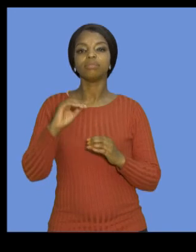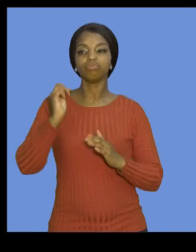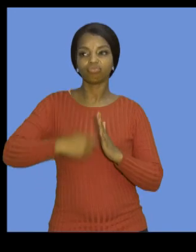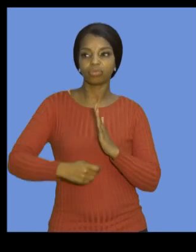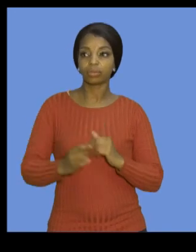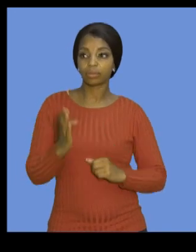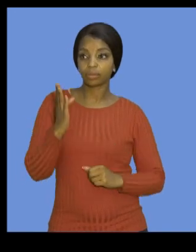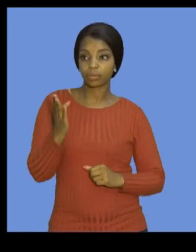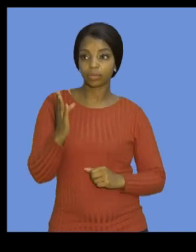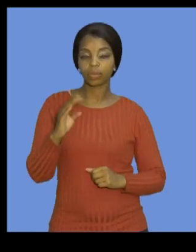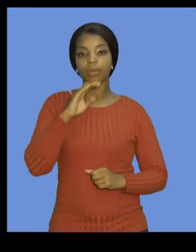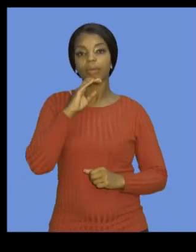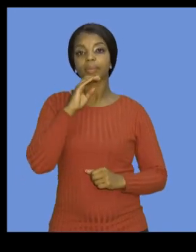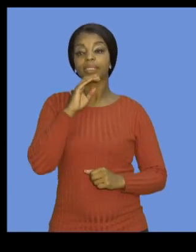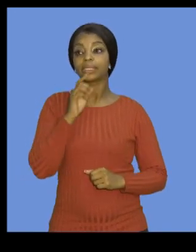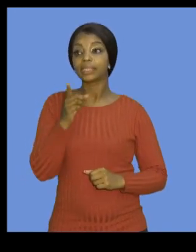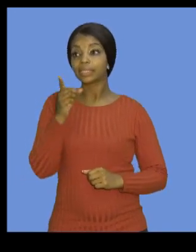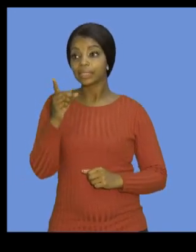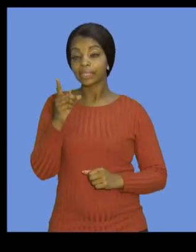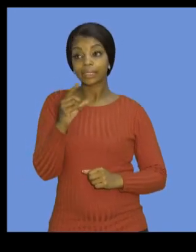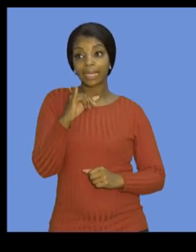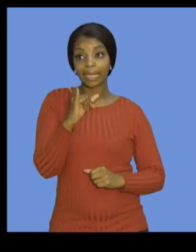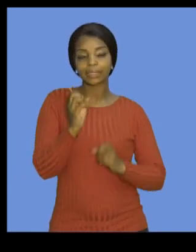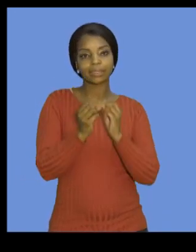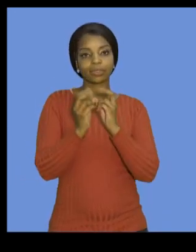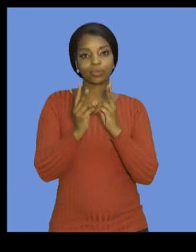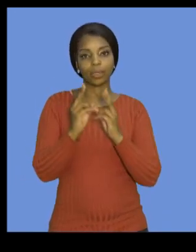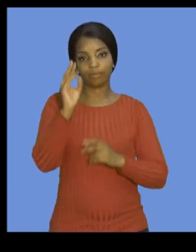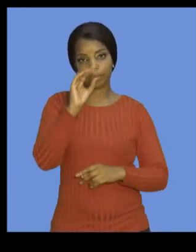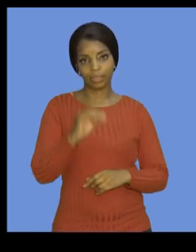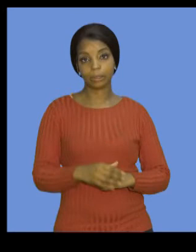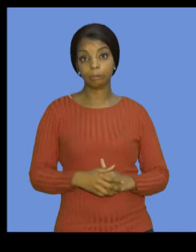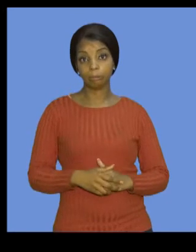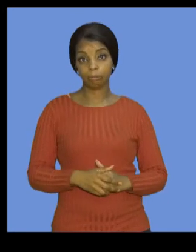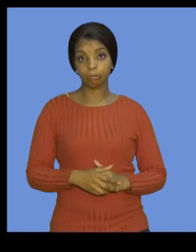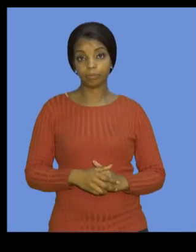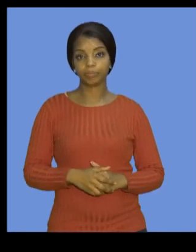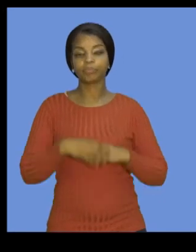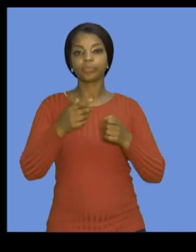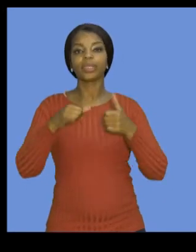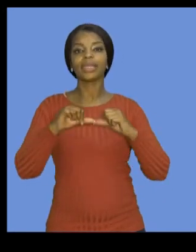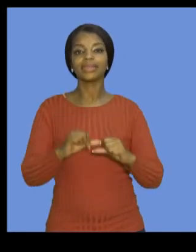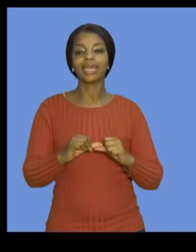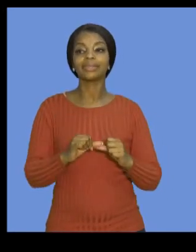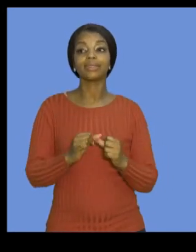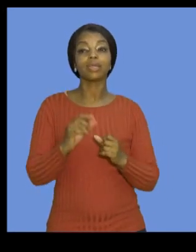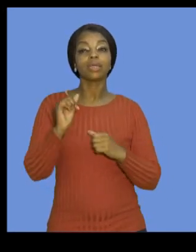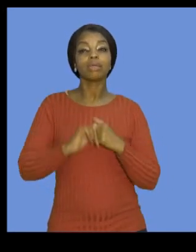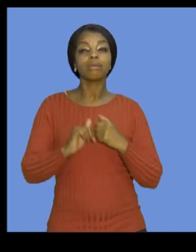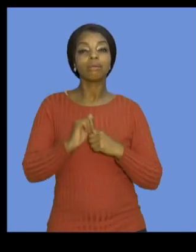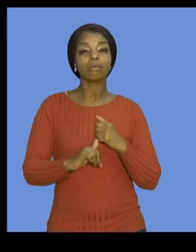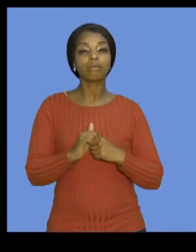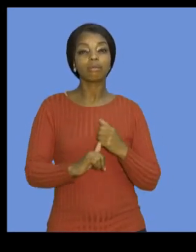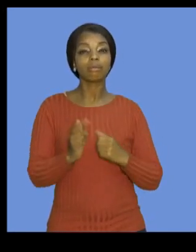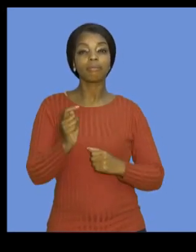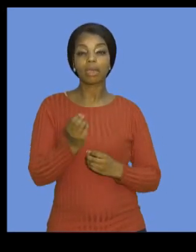that. So it means my I value is actually the 12% there. The installments will be the total installments